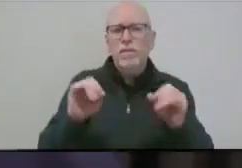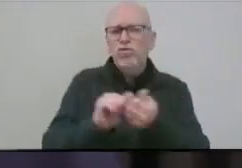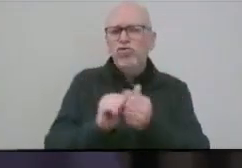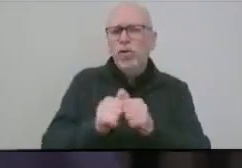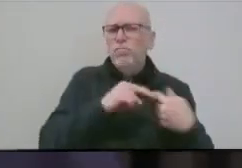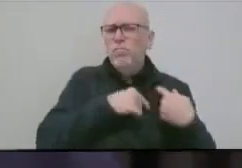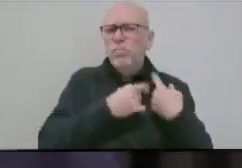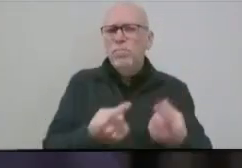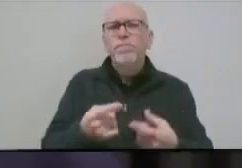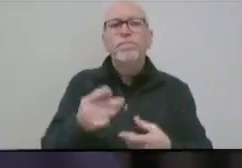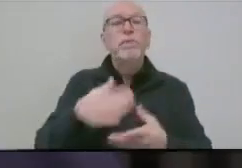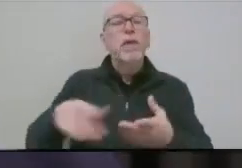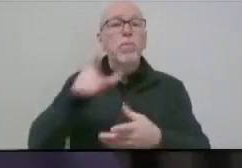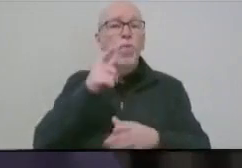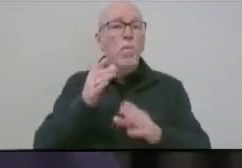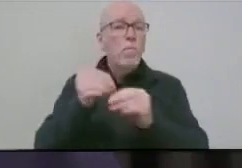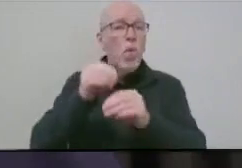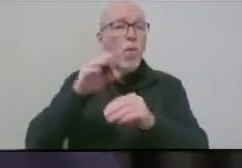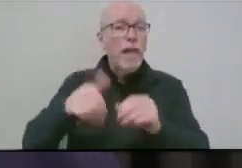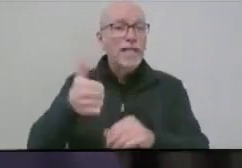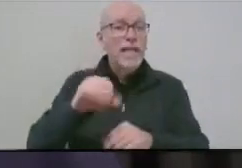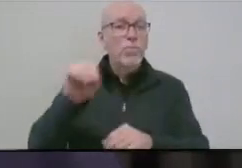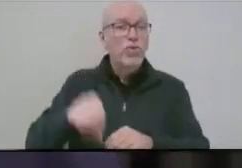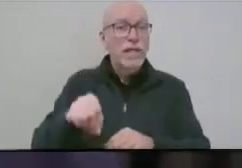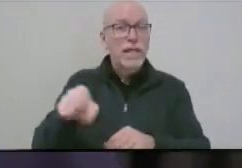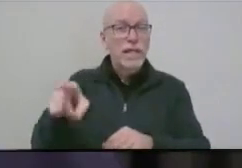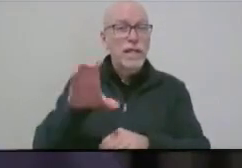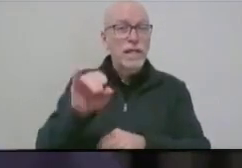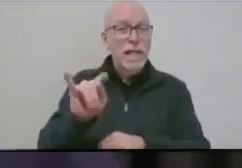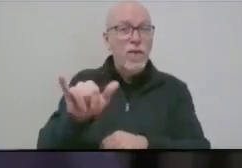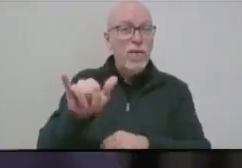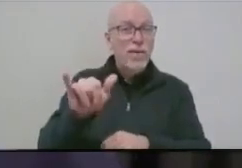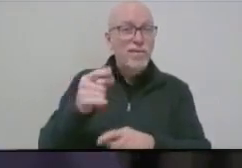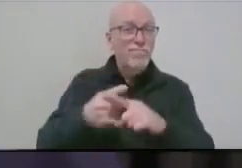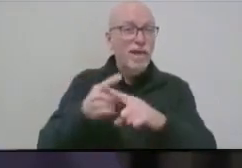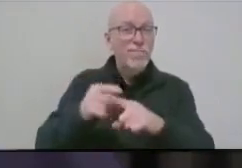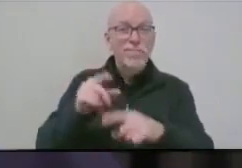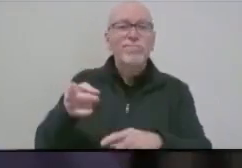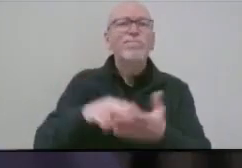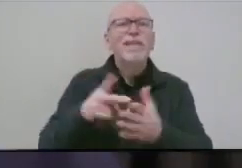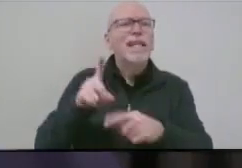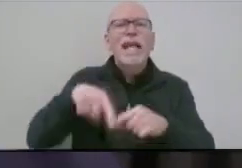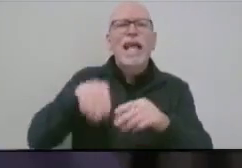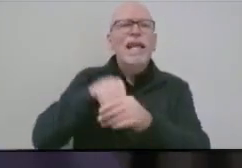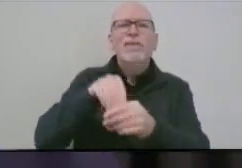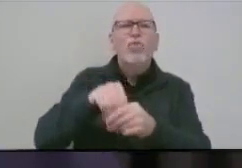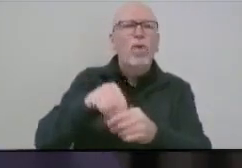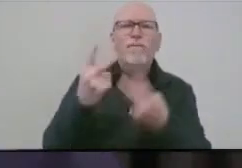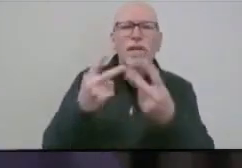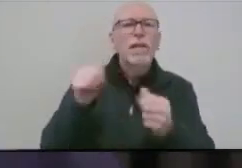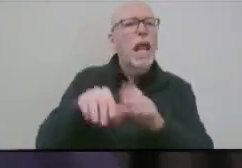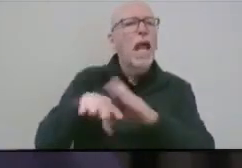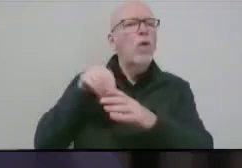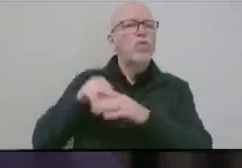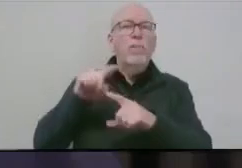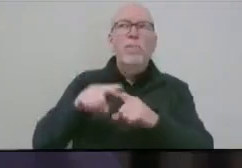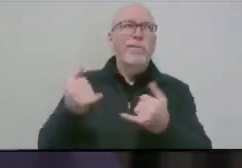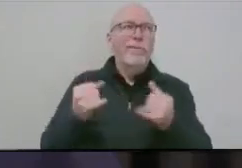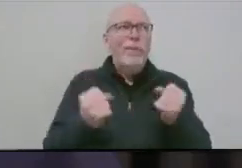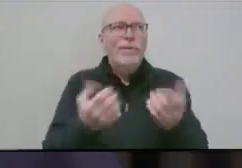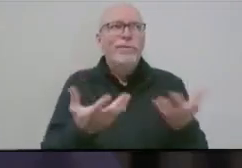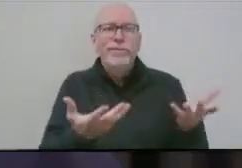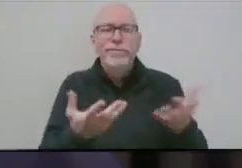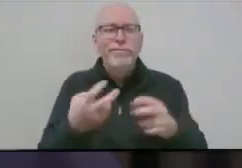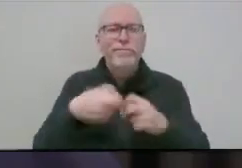counties that are higher than 10%, according to CMS, would still not have indoor visitation. They could do outdoor, but obviously with the weather, that's a lot more